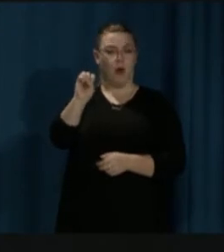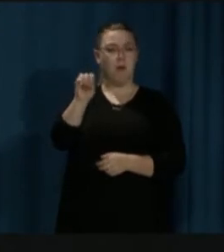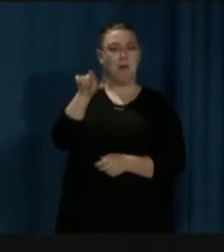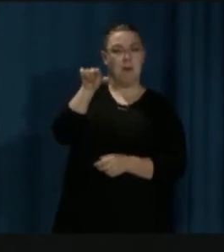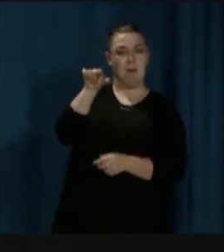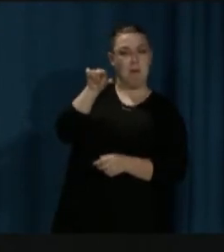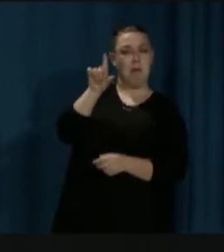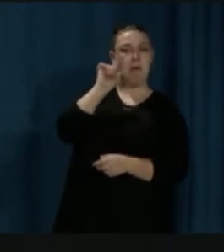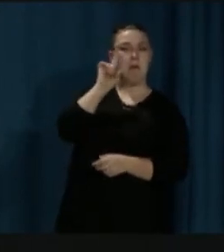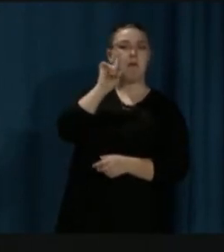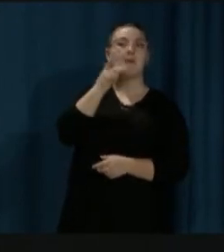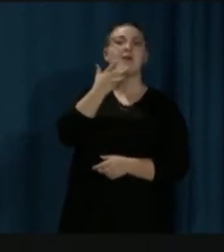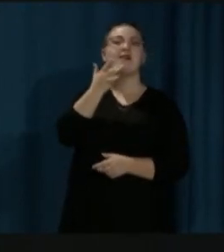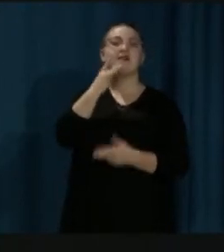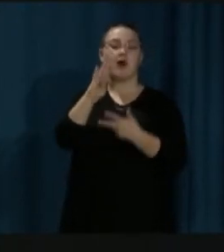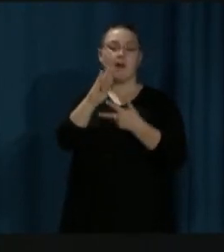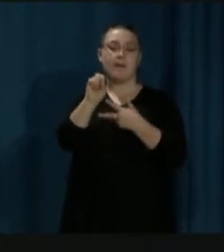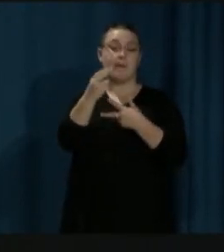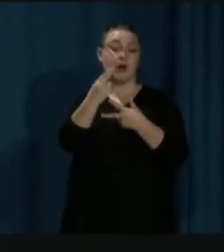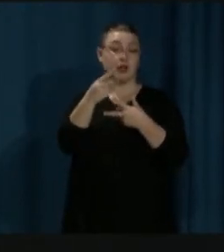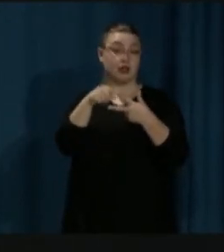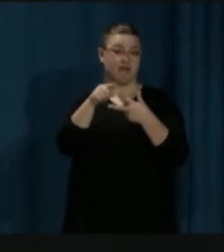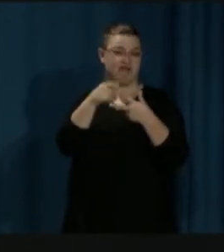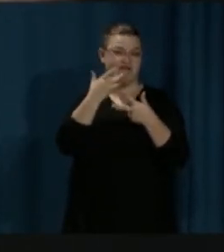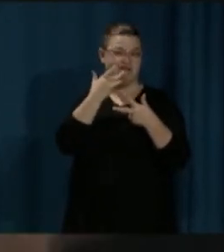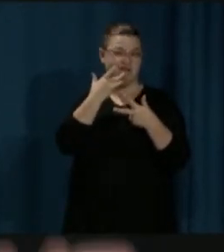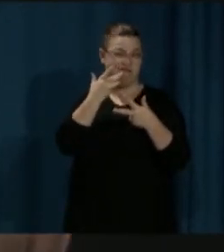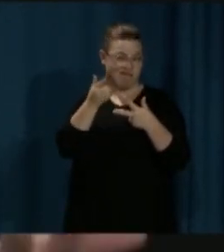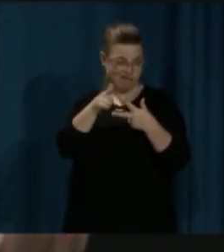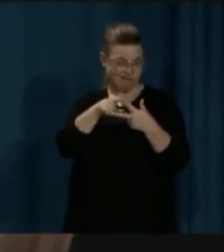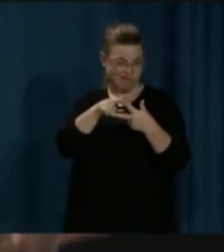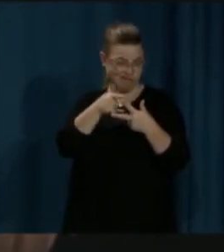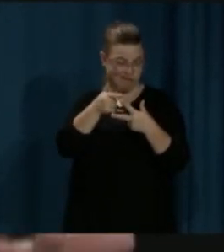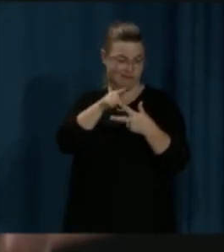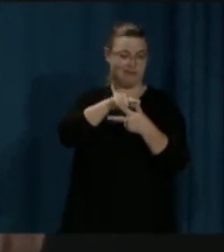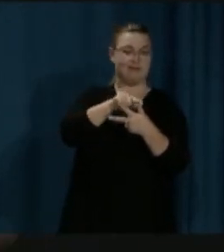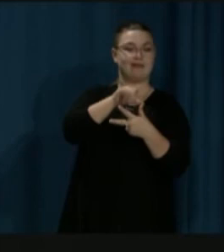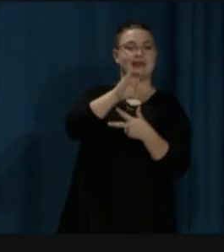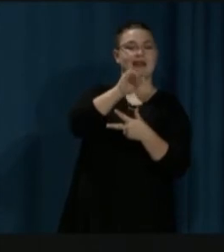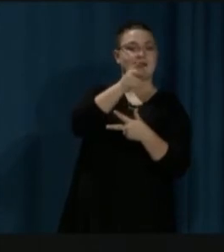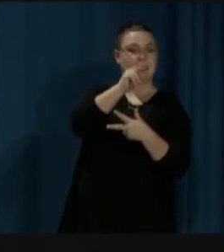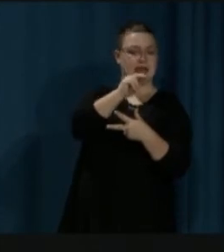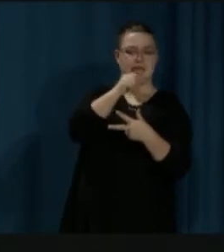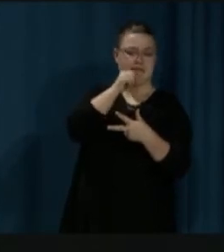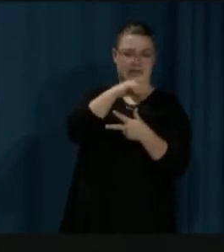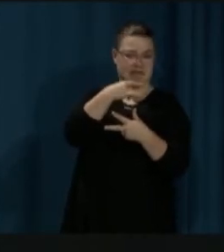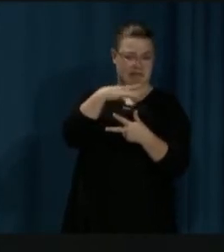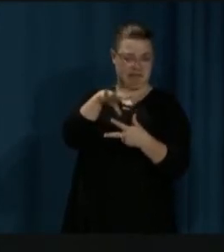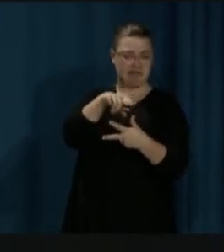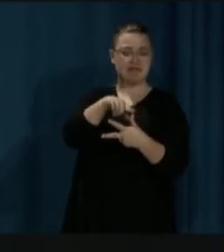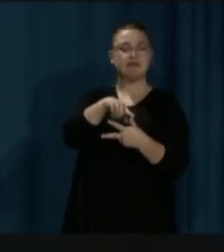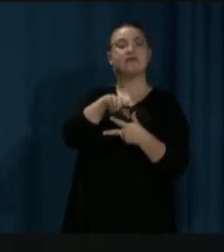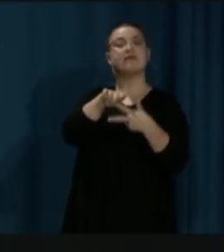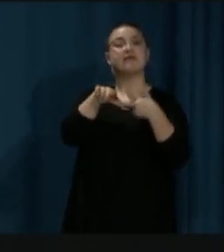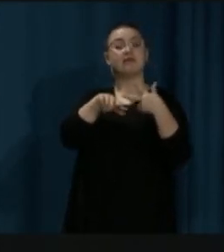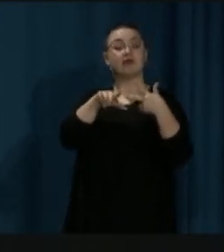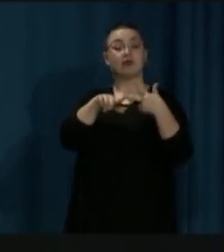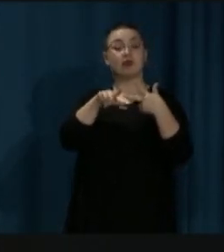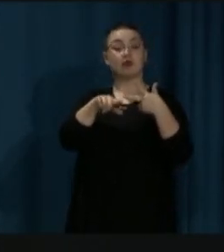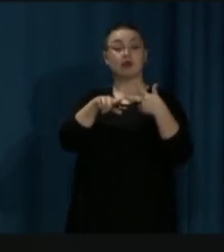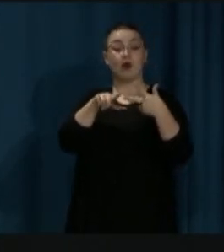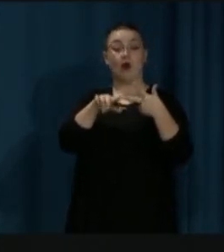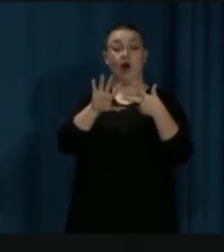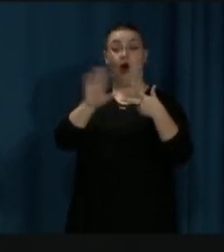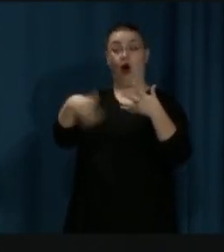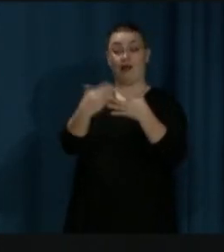preferred George H.W. Bush to win the presidency than Bill Clinton. But what happened is they took